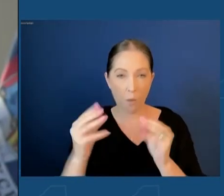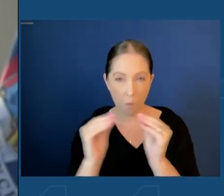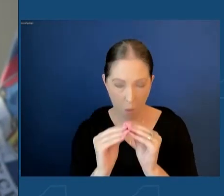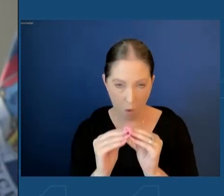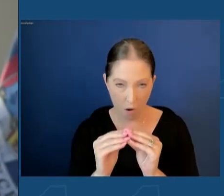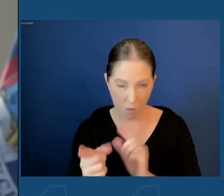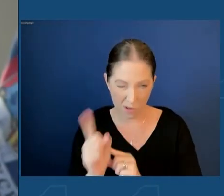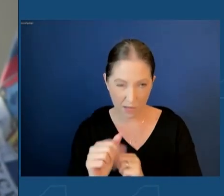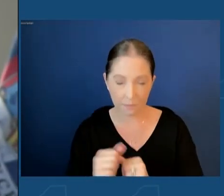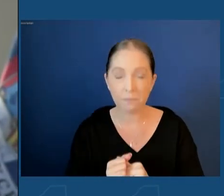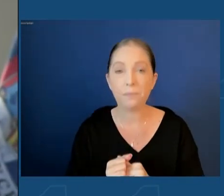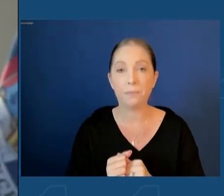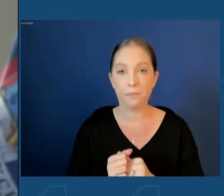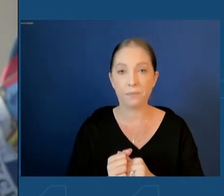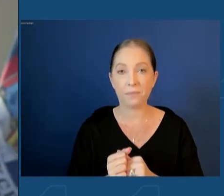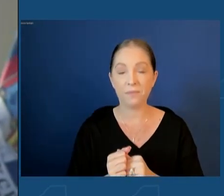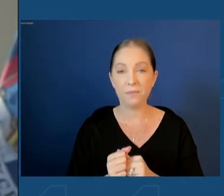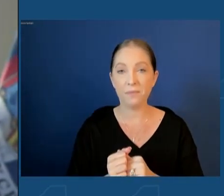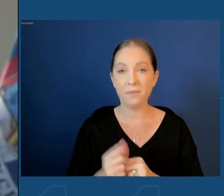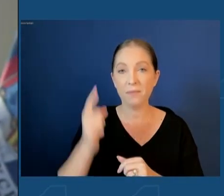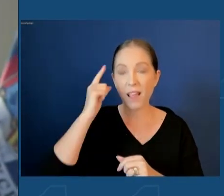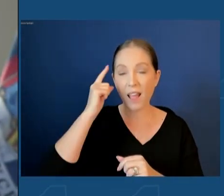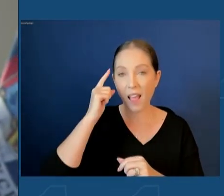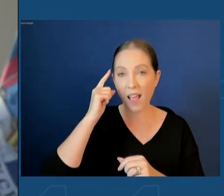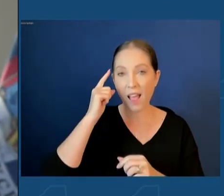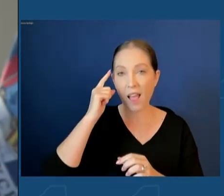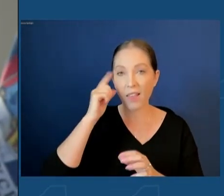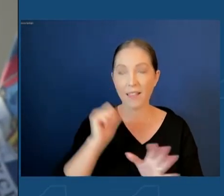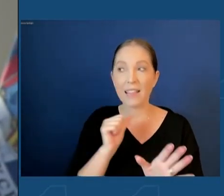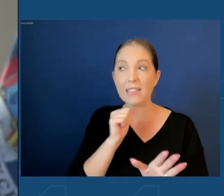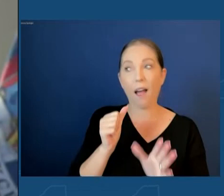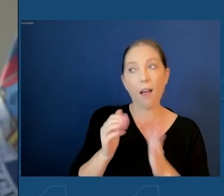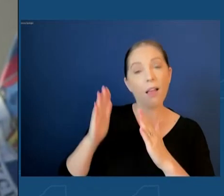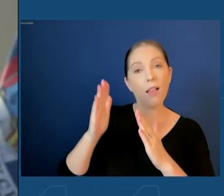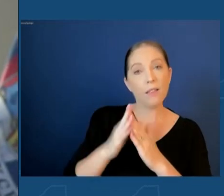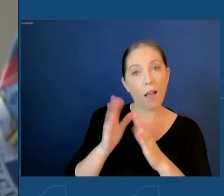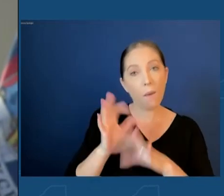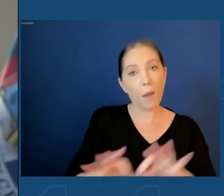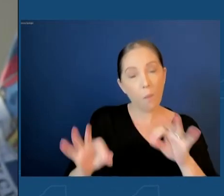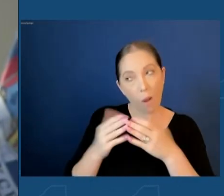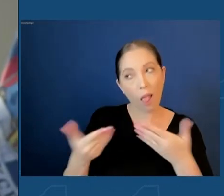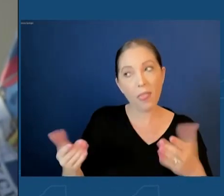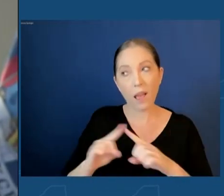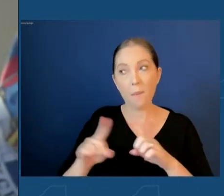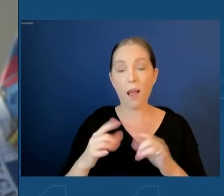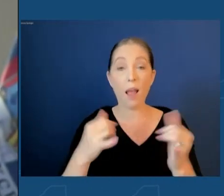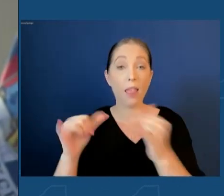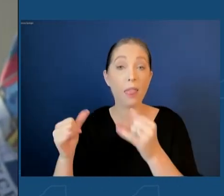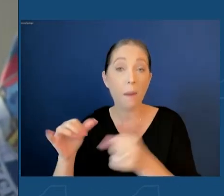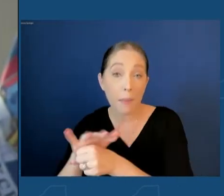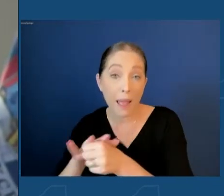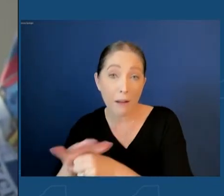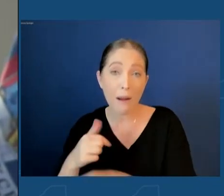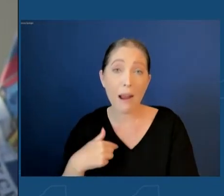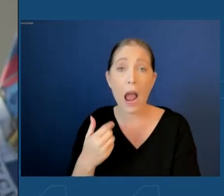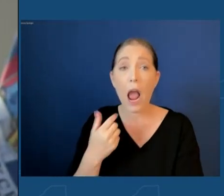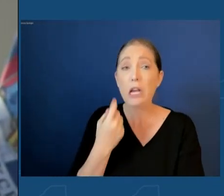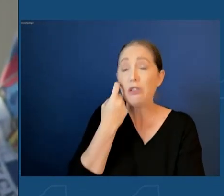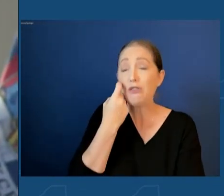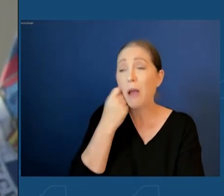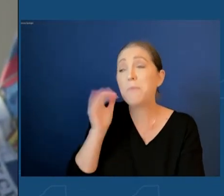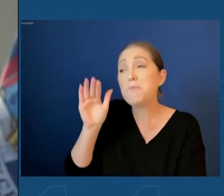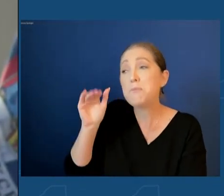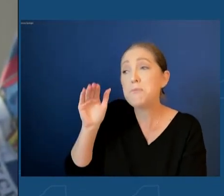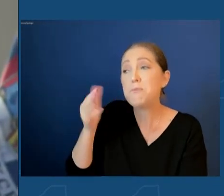that having, again, not the most important thing to everybody, but a play area. I just said goodbye to the baby on Sunday. Having a play area for stressed